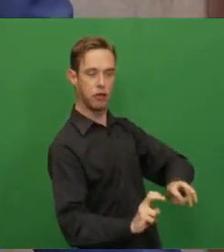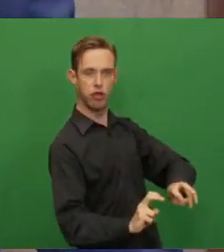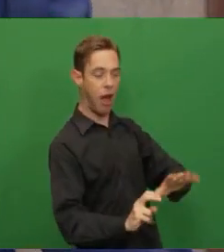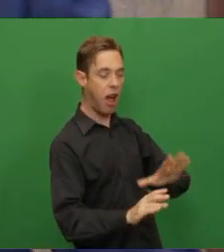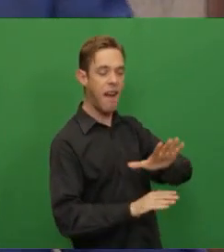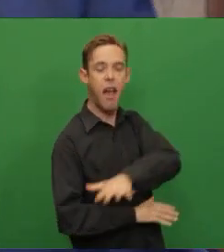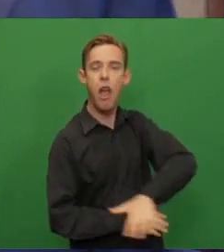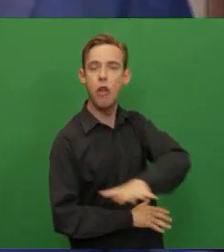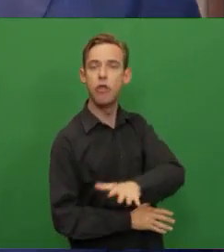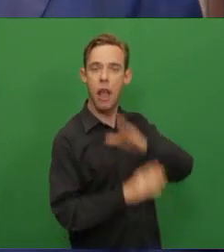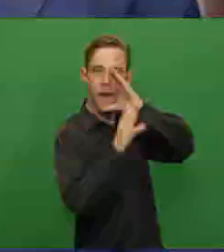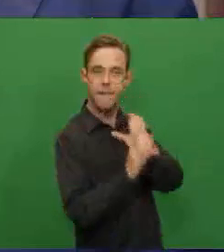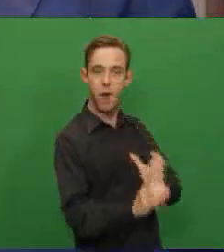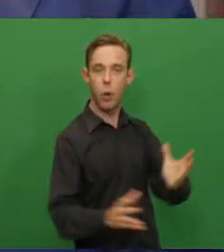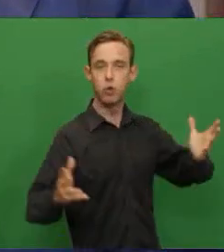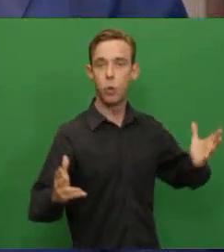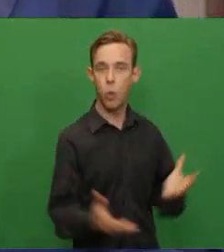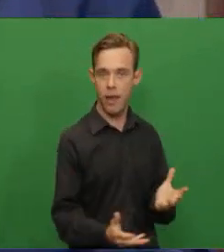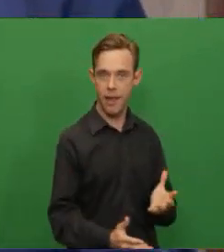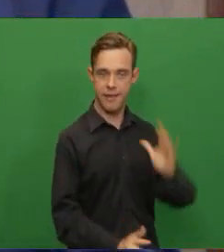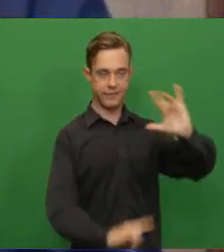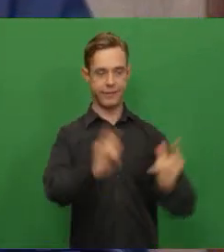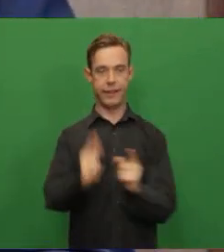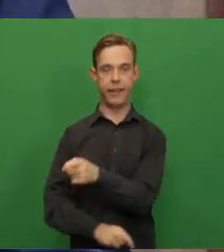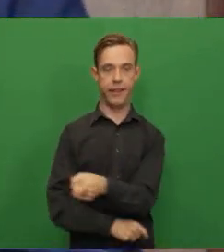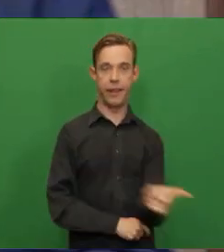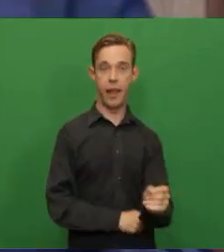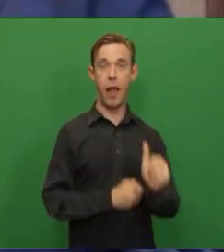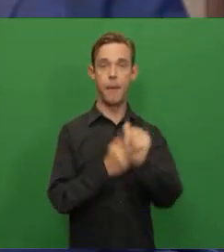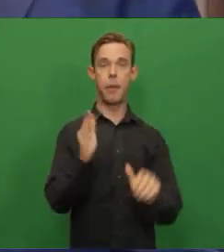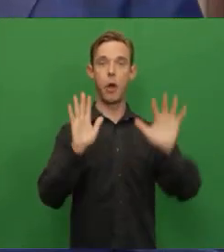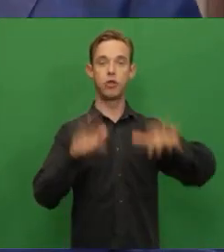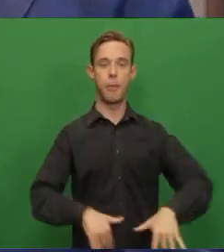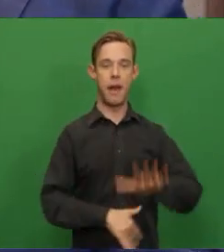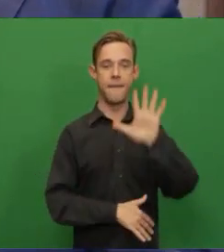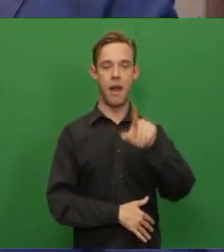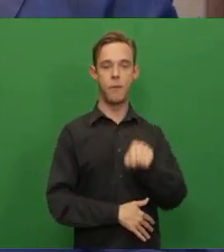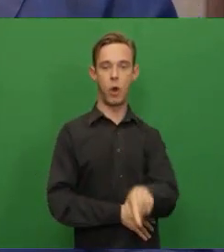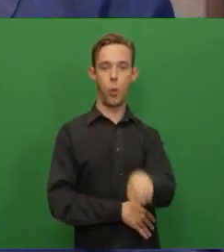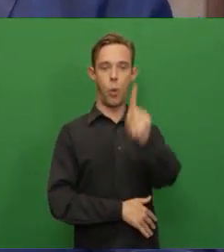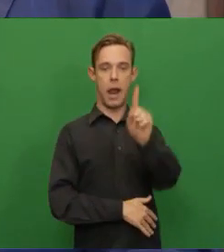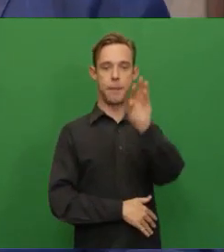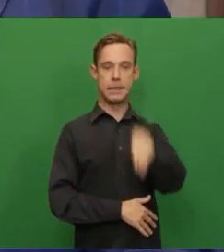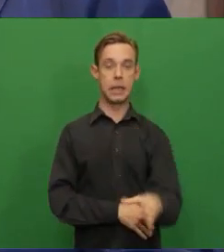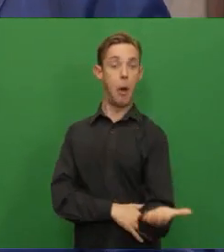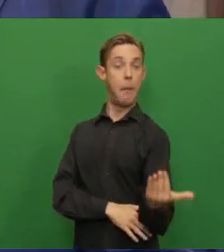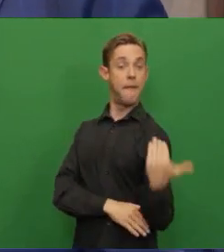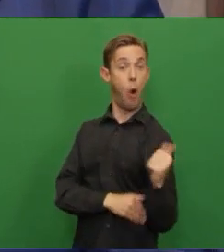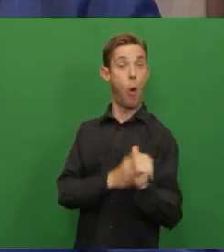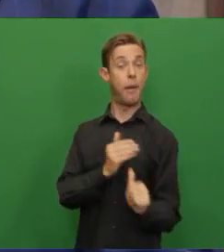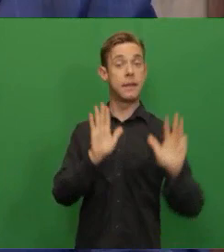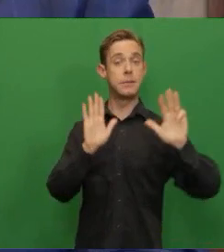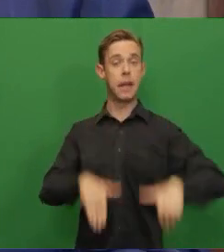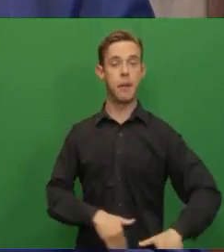areas, was 5.1% in October, up from 4.9% in